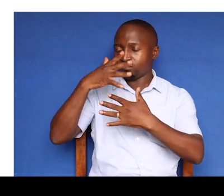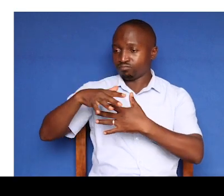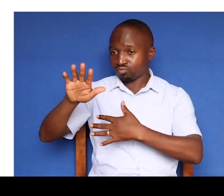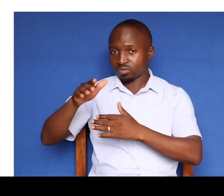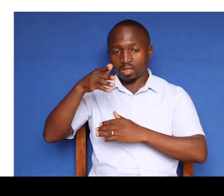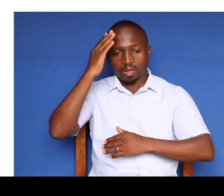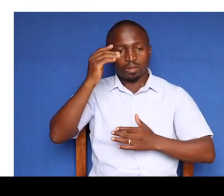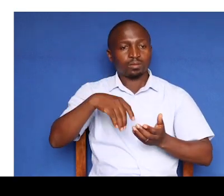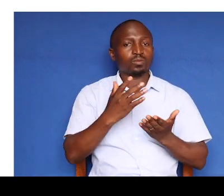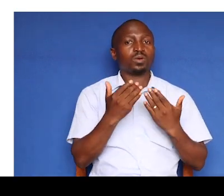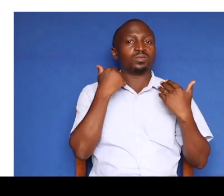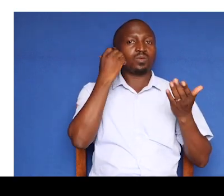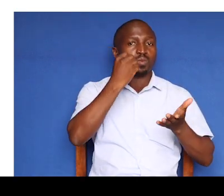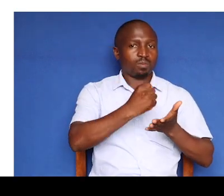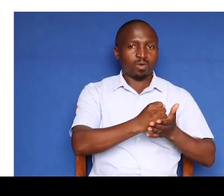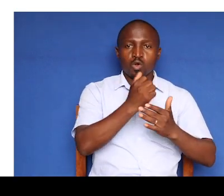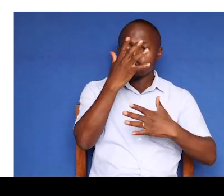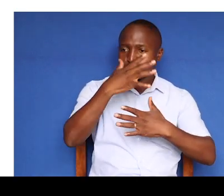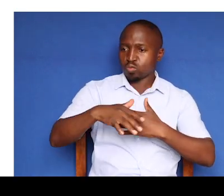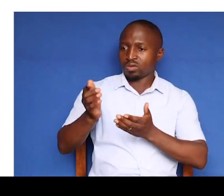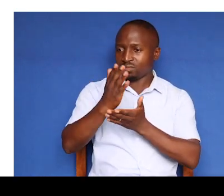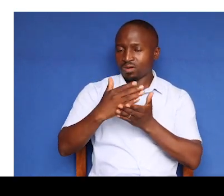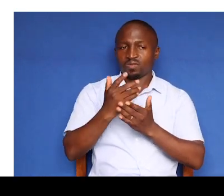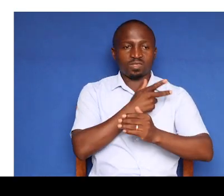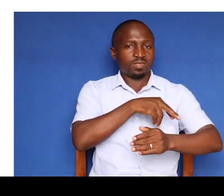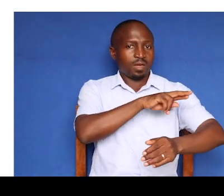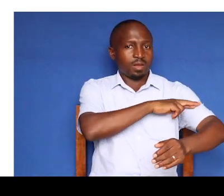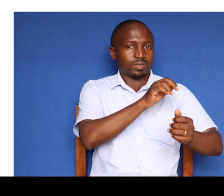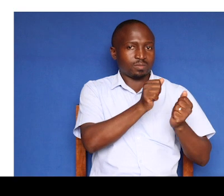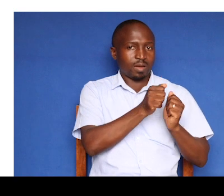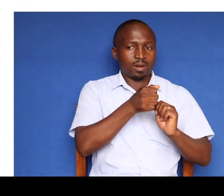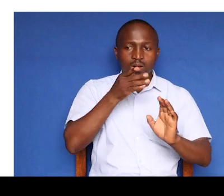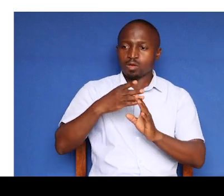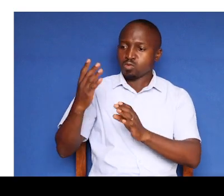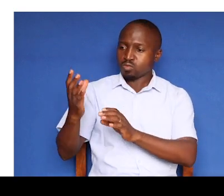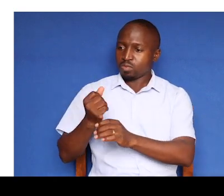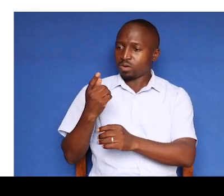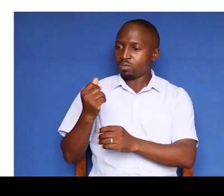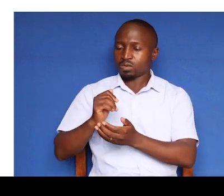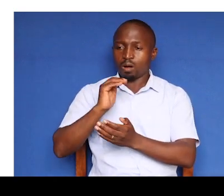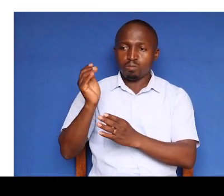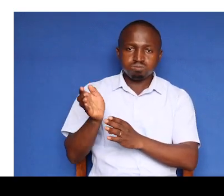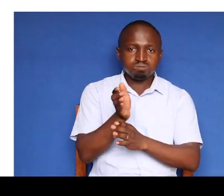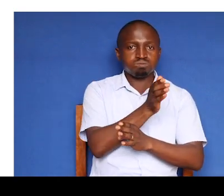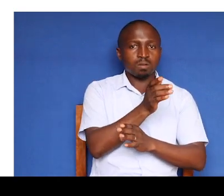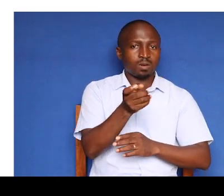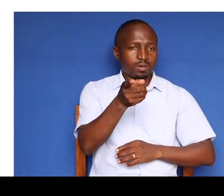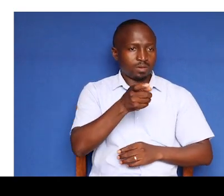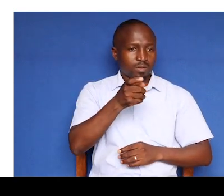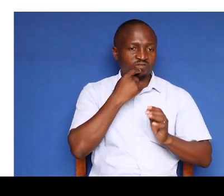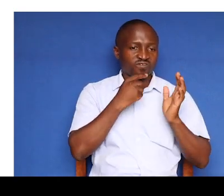sell some properties in order to get funds for redemption, maybe buildings,